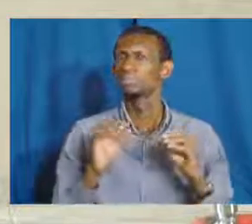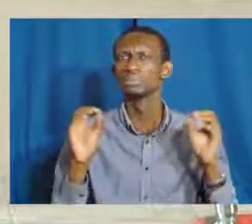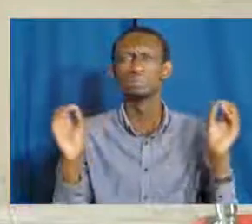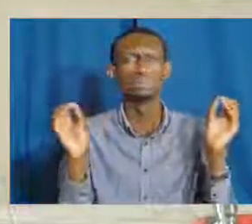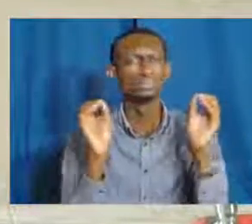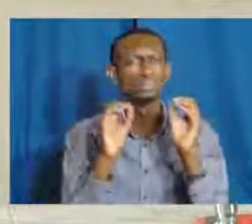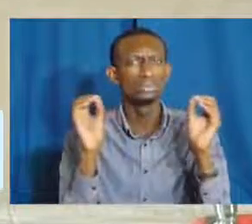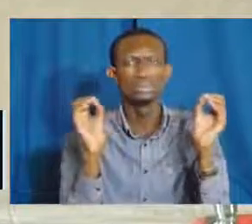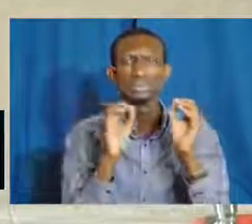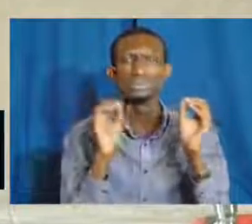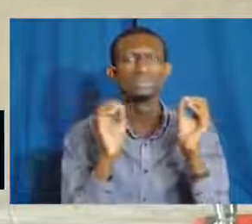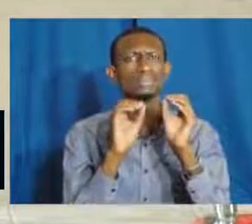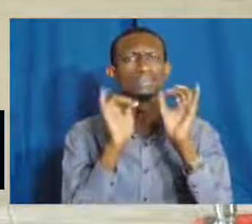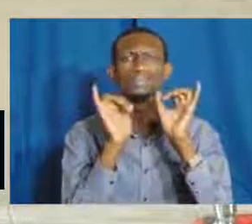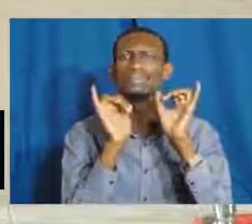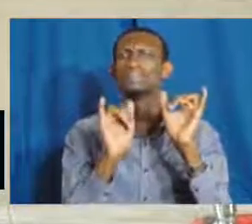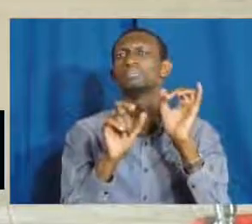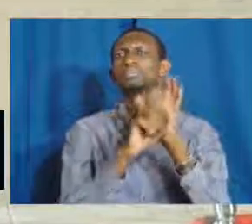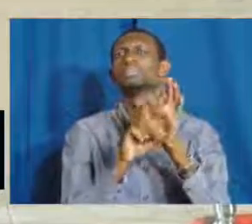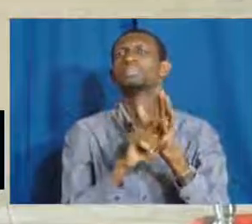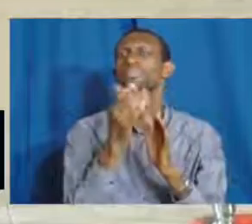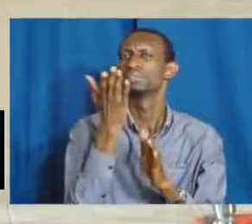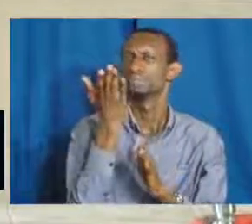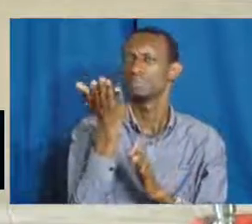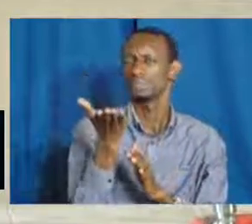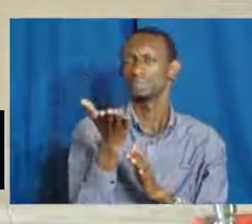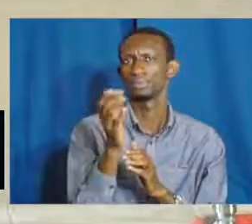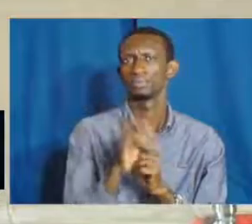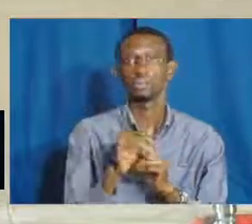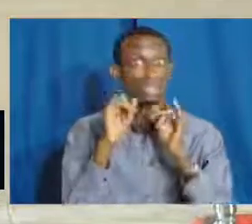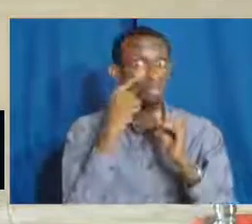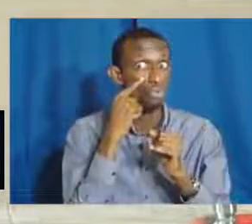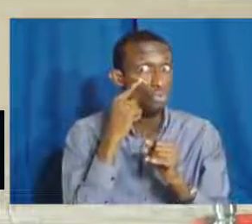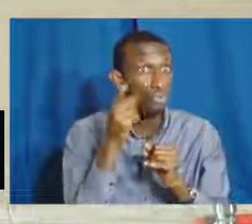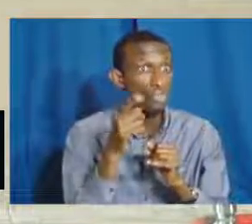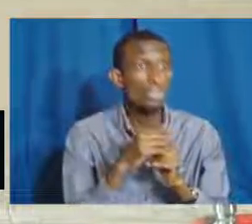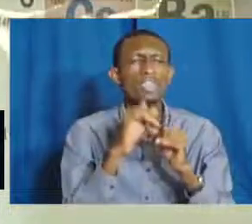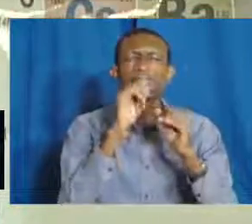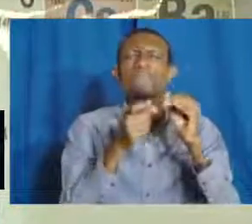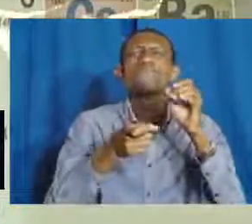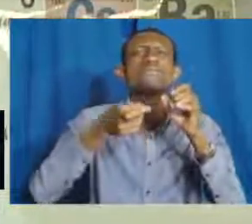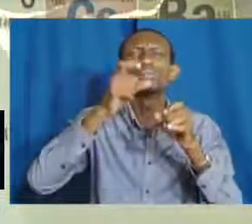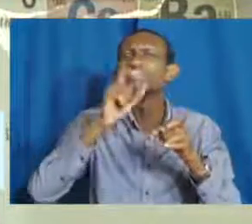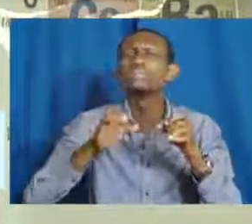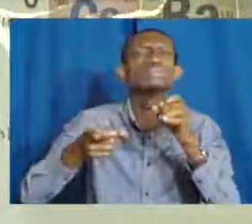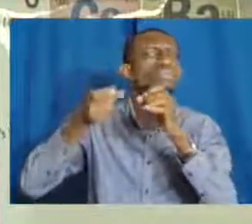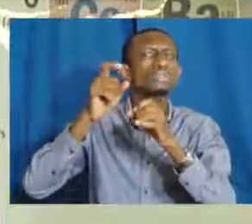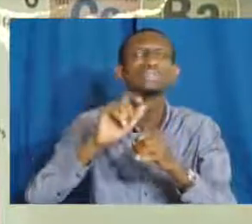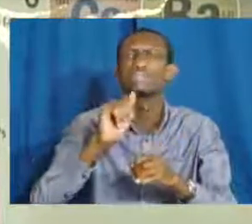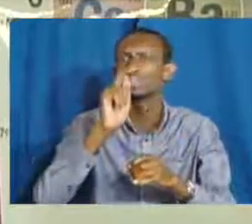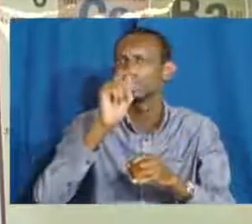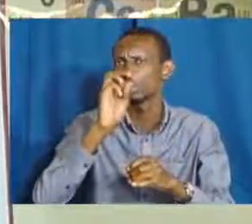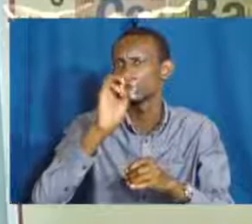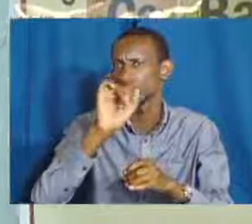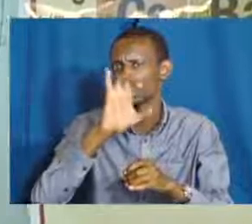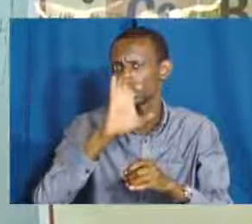even maintained that principle. Because when you look at this one, if it is increasing atomic mass, you'll find,